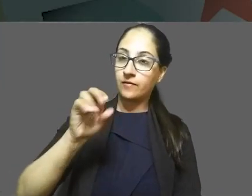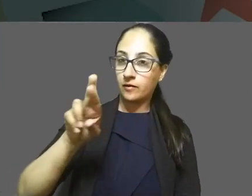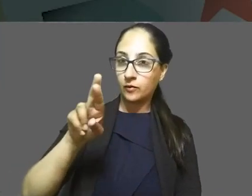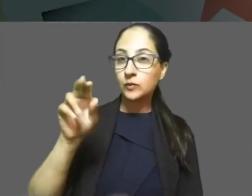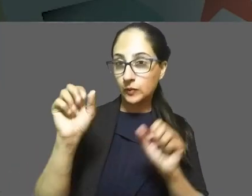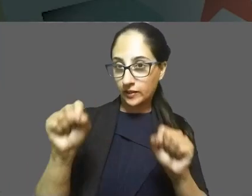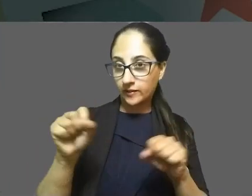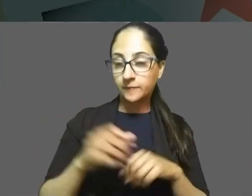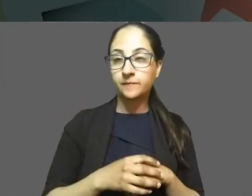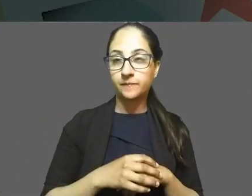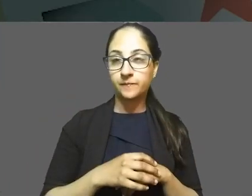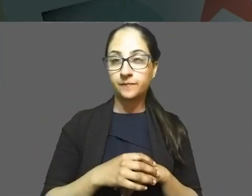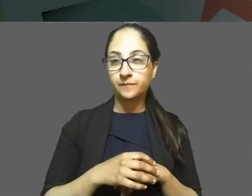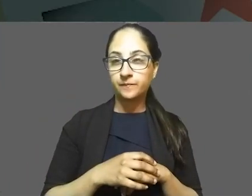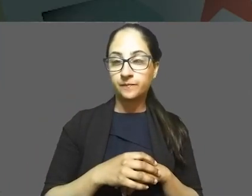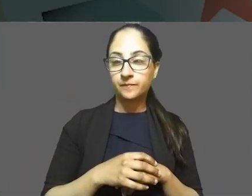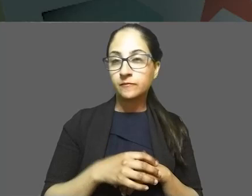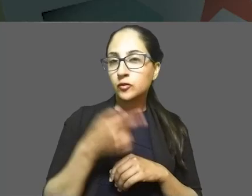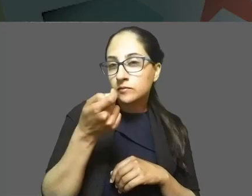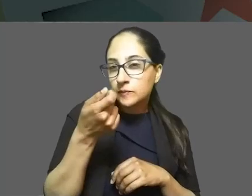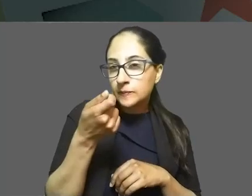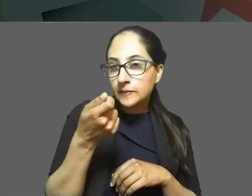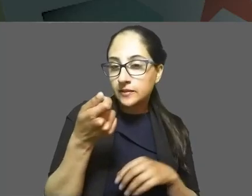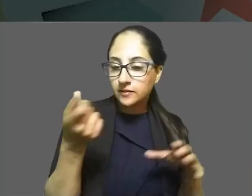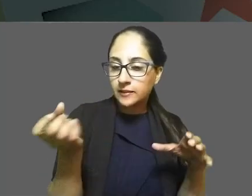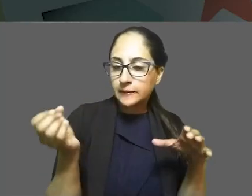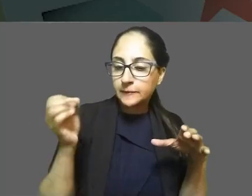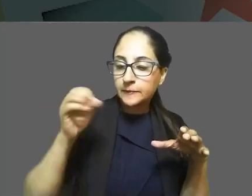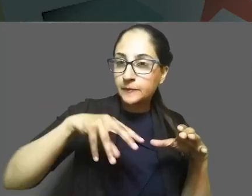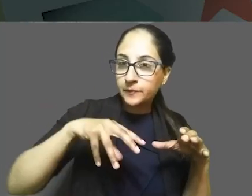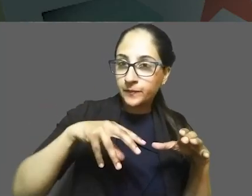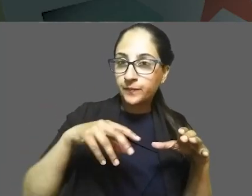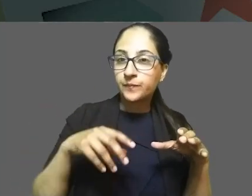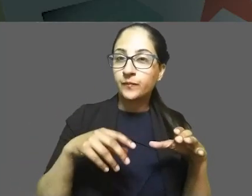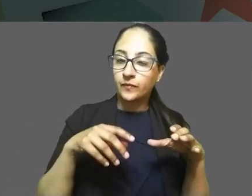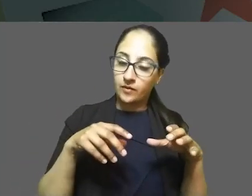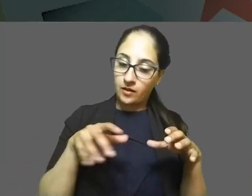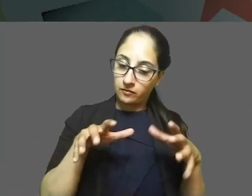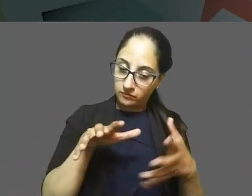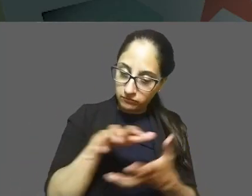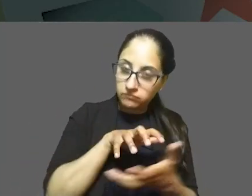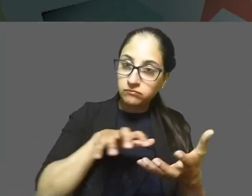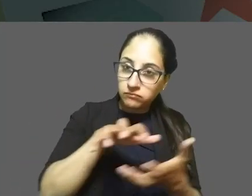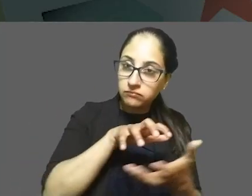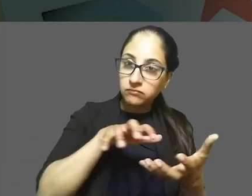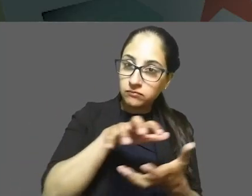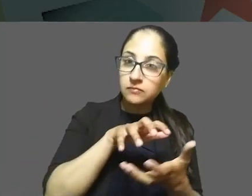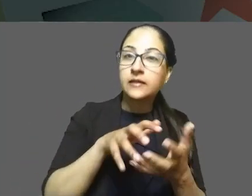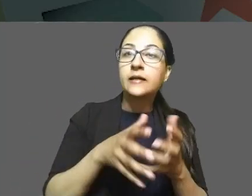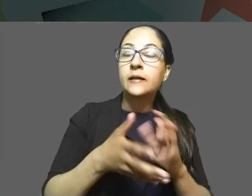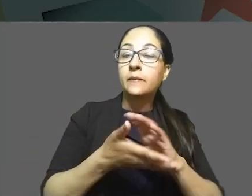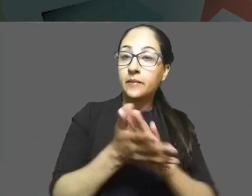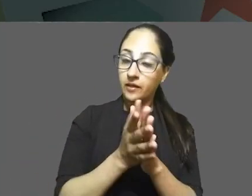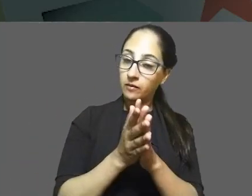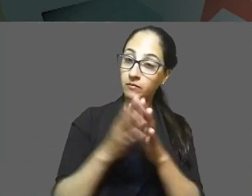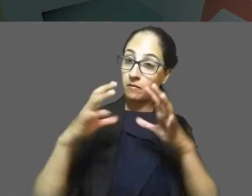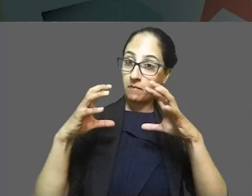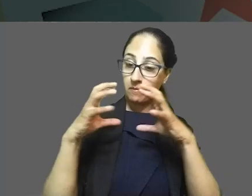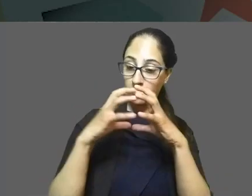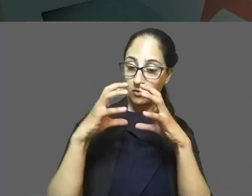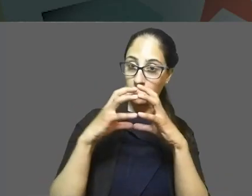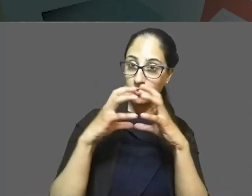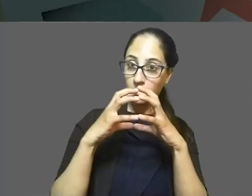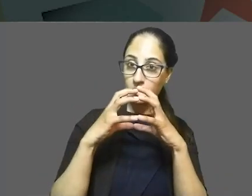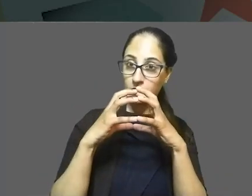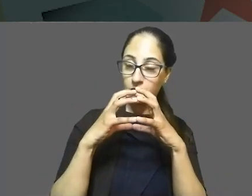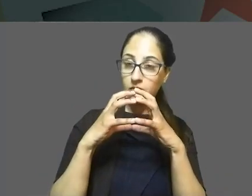to add a little more flour, and if you don't think that it's coming together, I would do it now. And as soon as it's